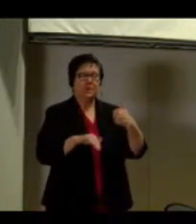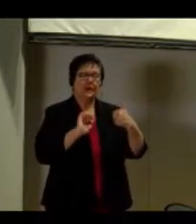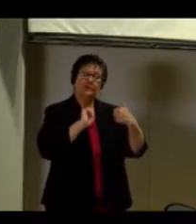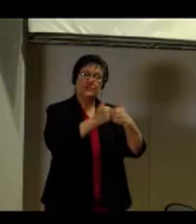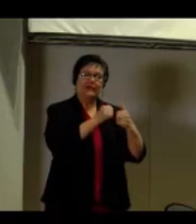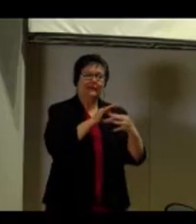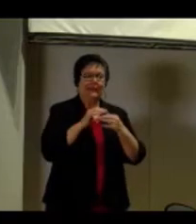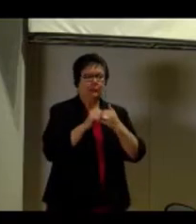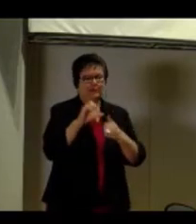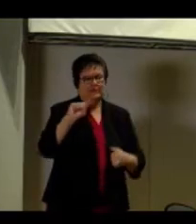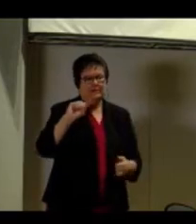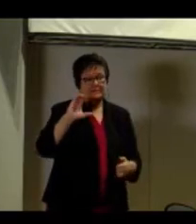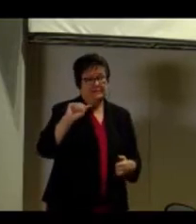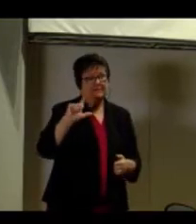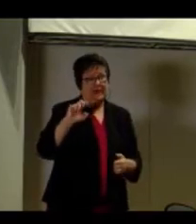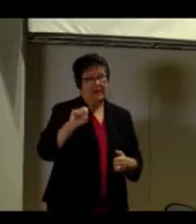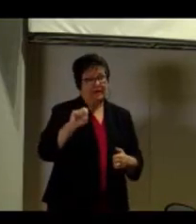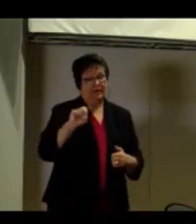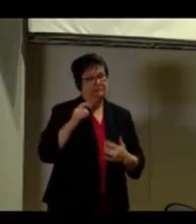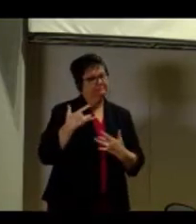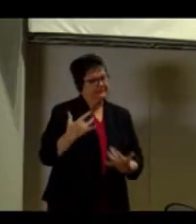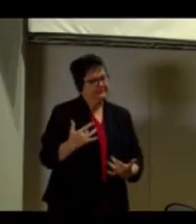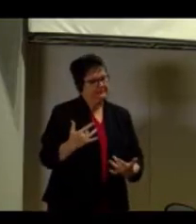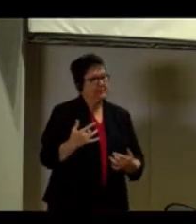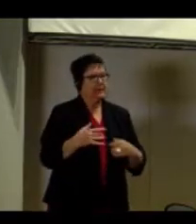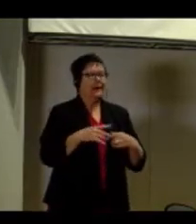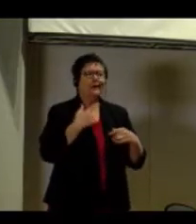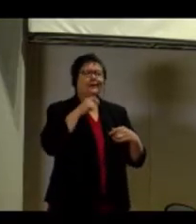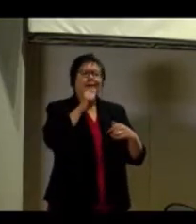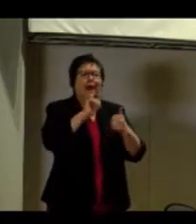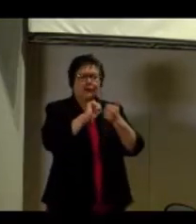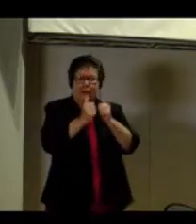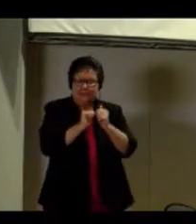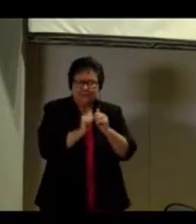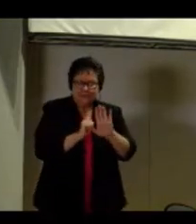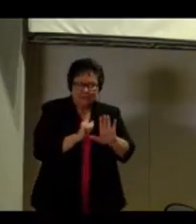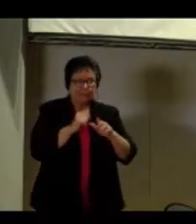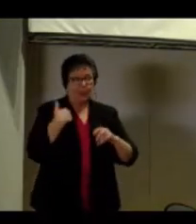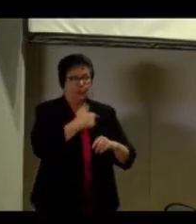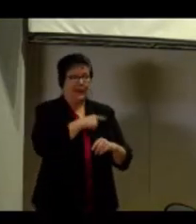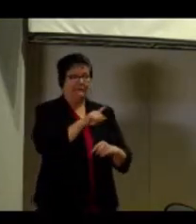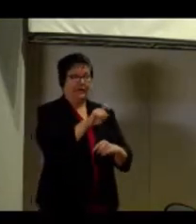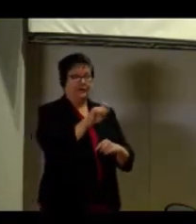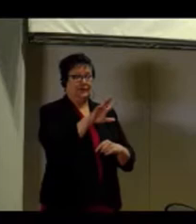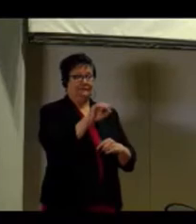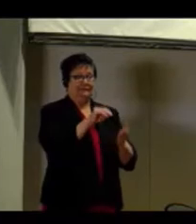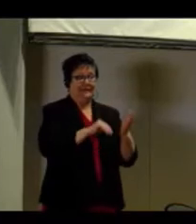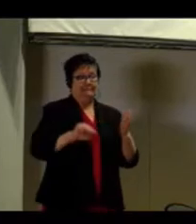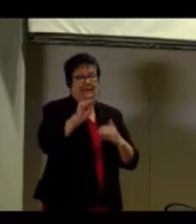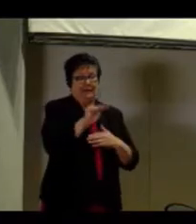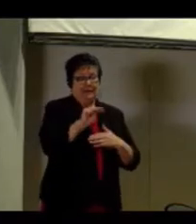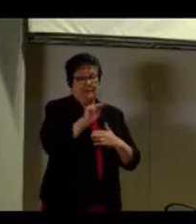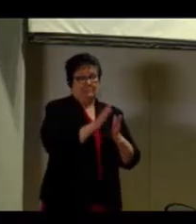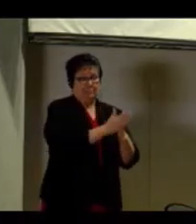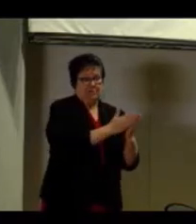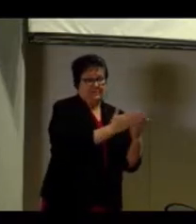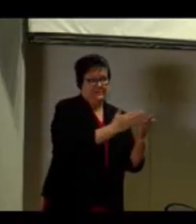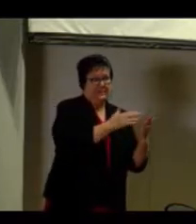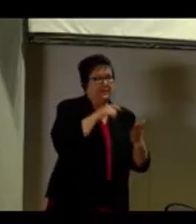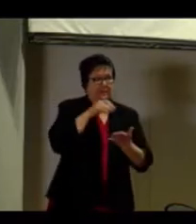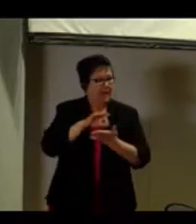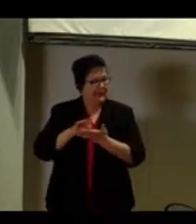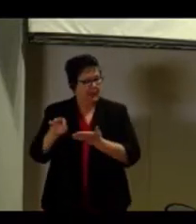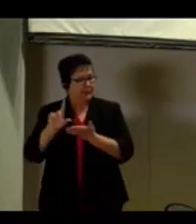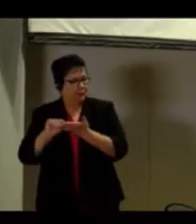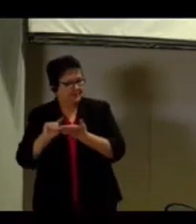about scale. Not that this is a competition, but the British Library's got 150 million books. And that's not even counting the